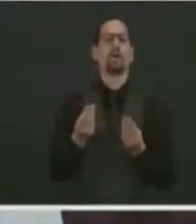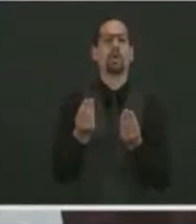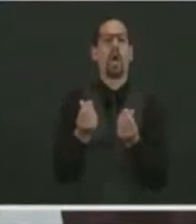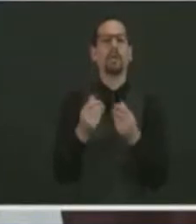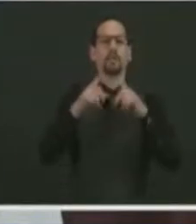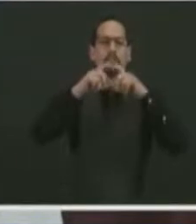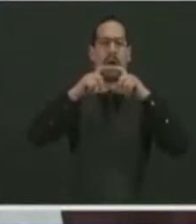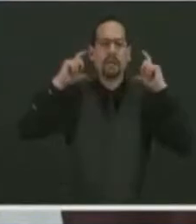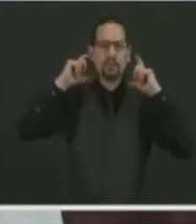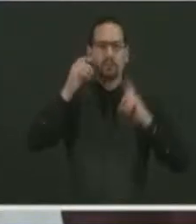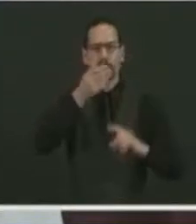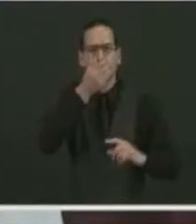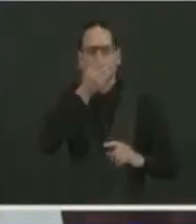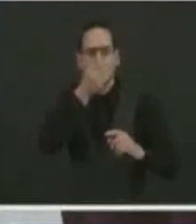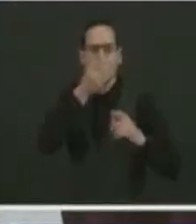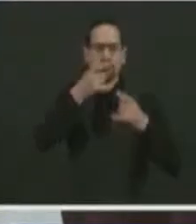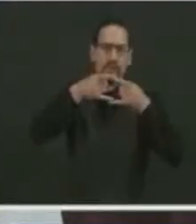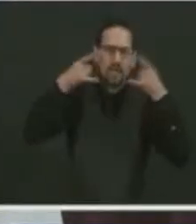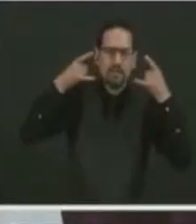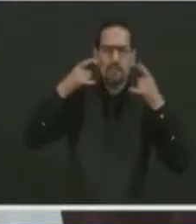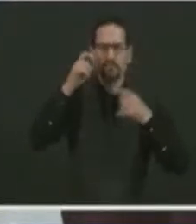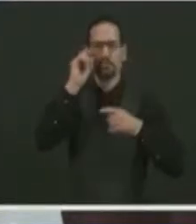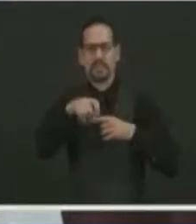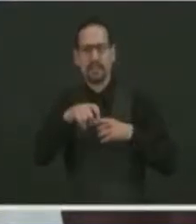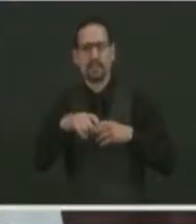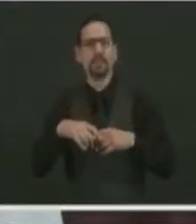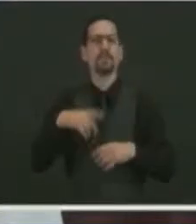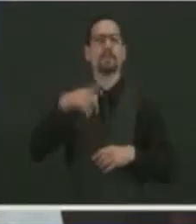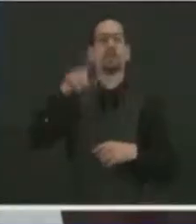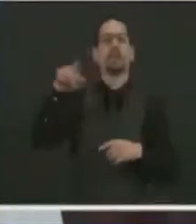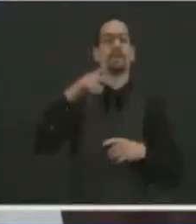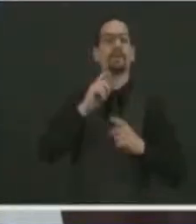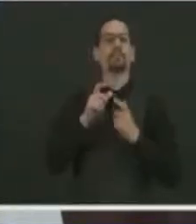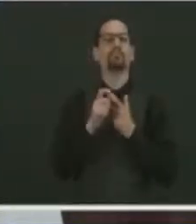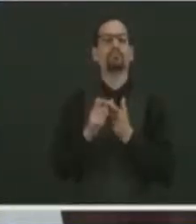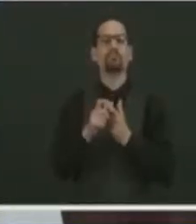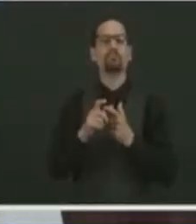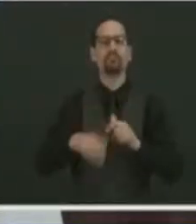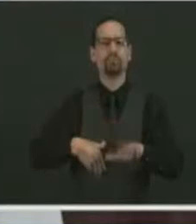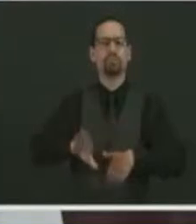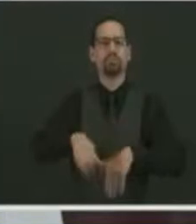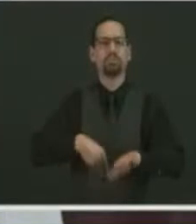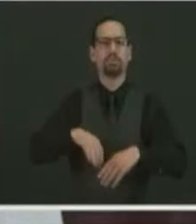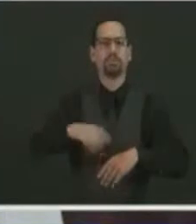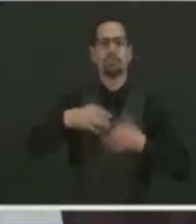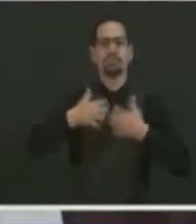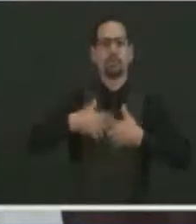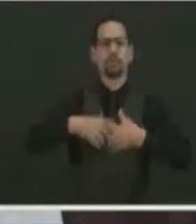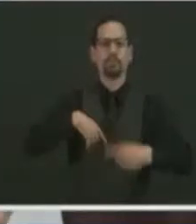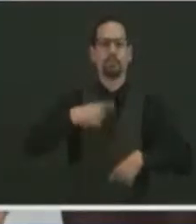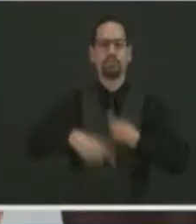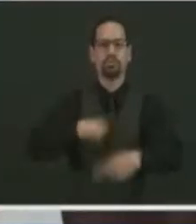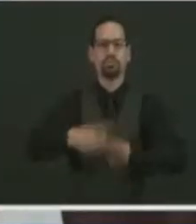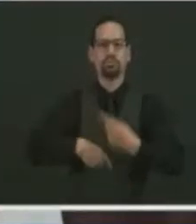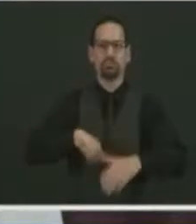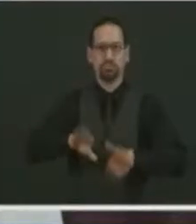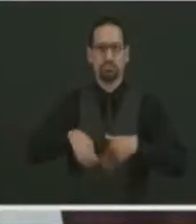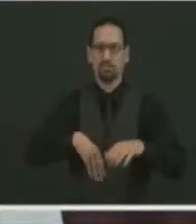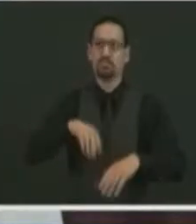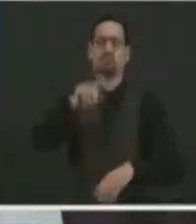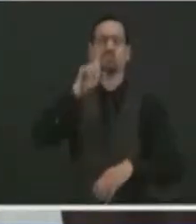possible to run on a treadmill with a face cloth covering. I would say there are a number of face cloth coverings that are out